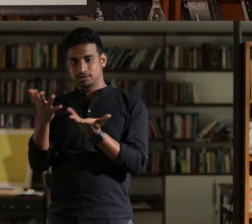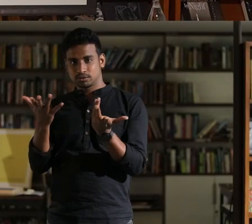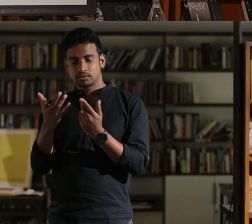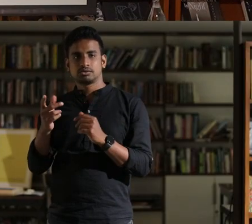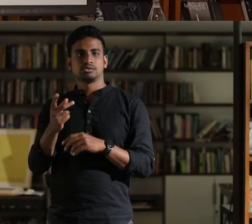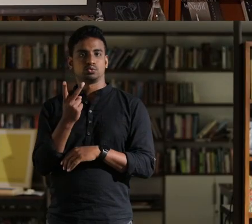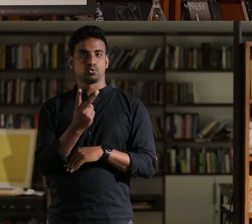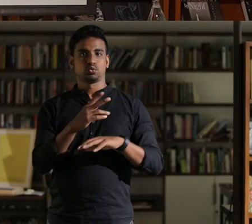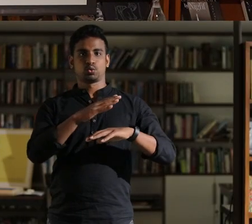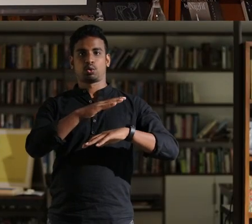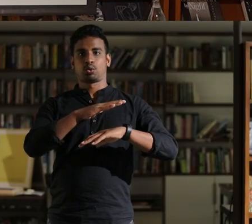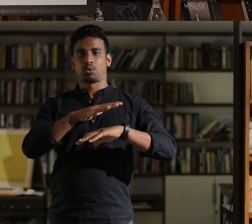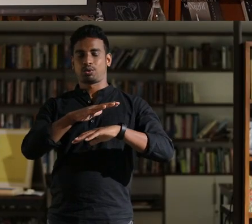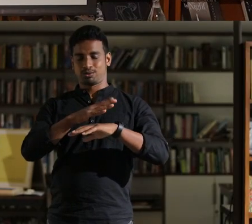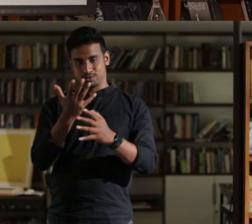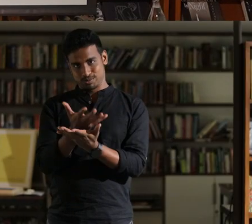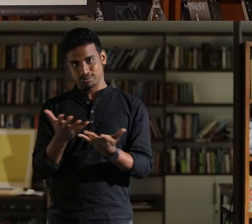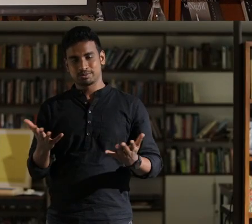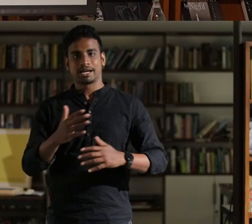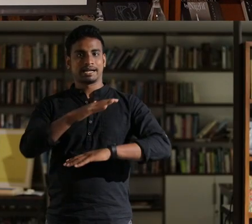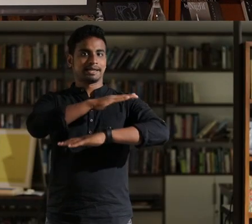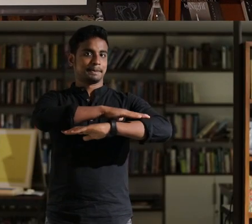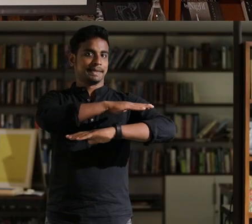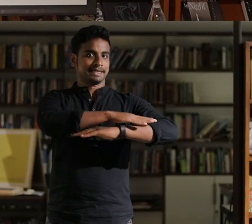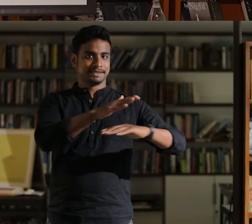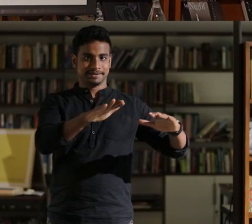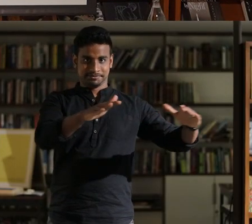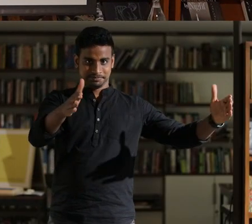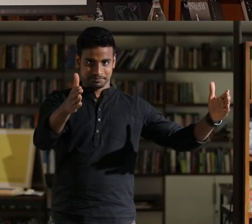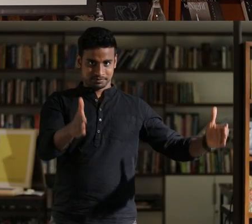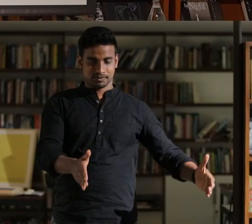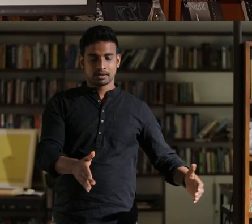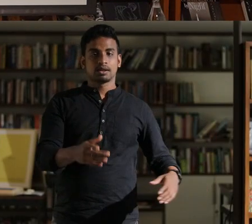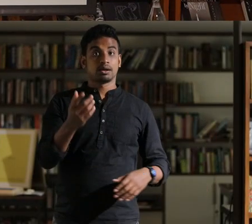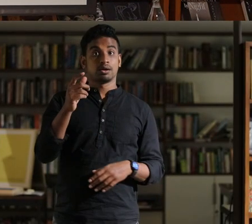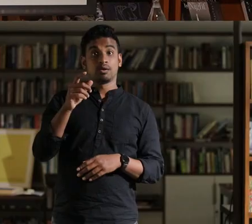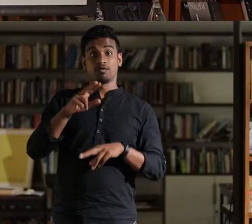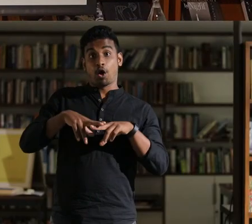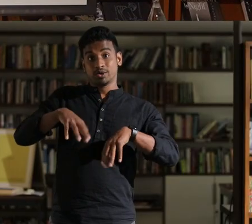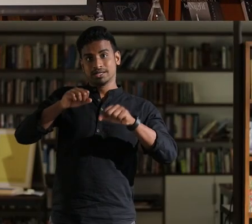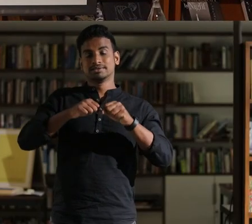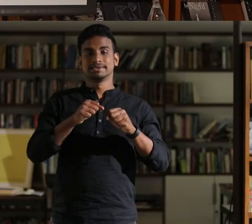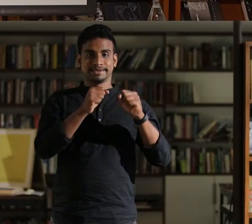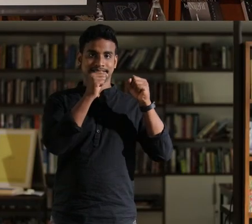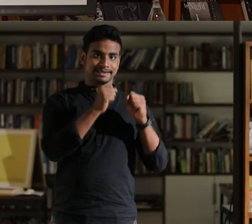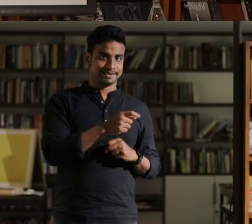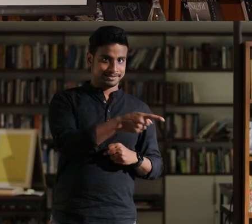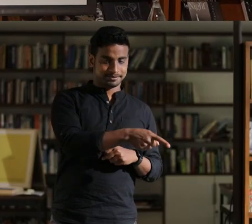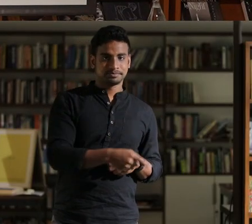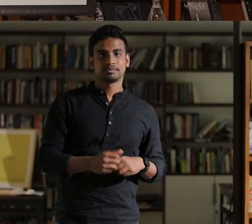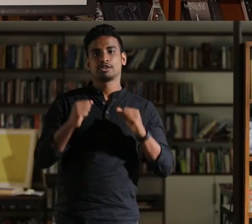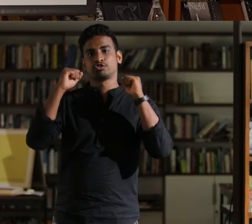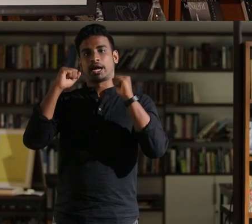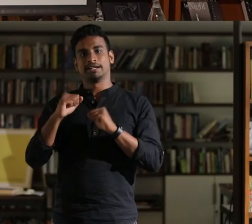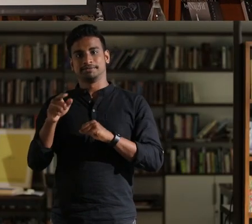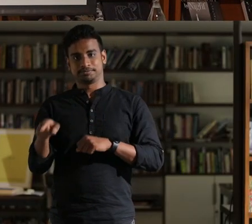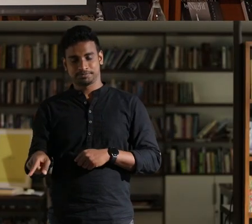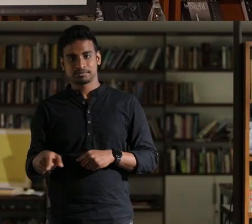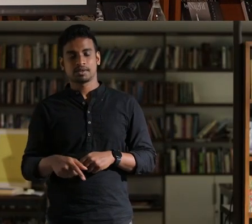One is the original table in which the founder sat on, table and chair, and one is like a table full